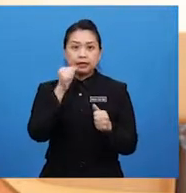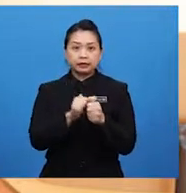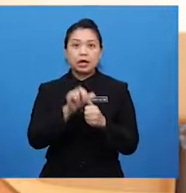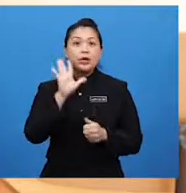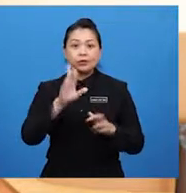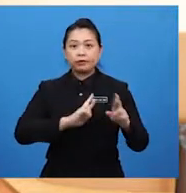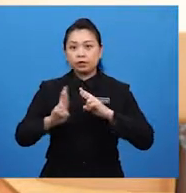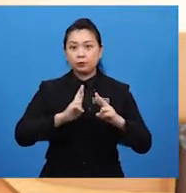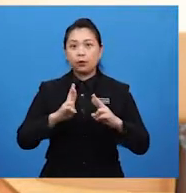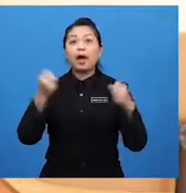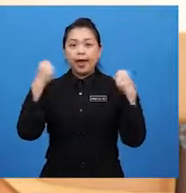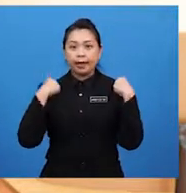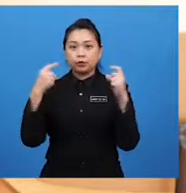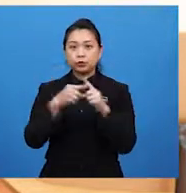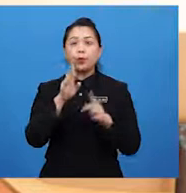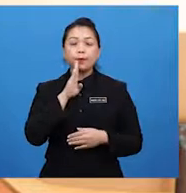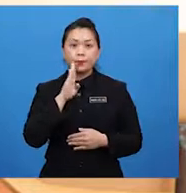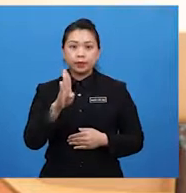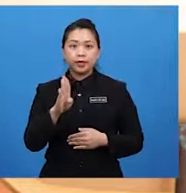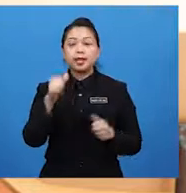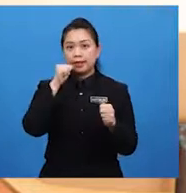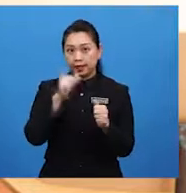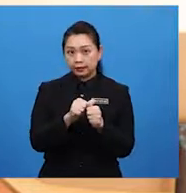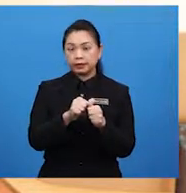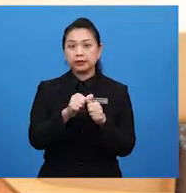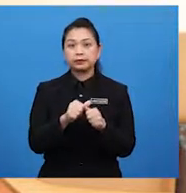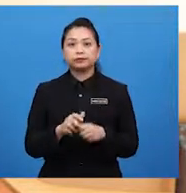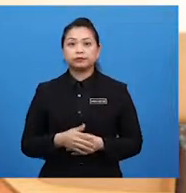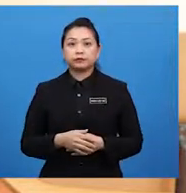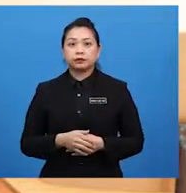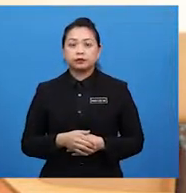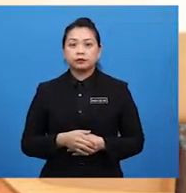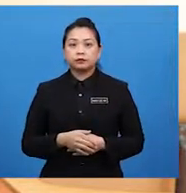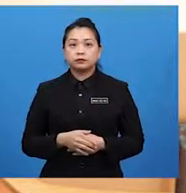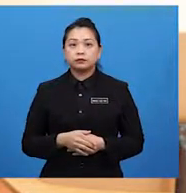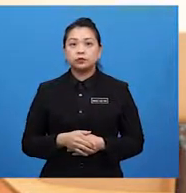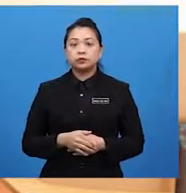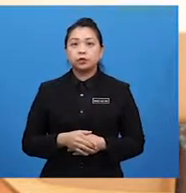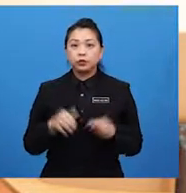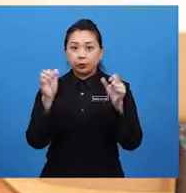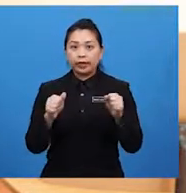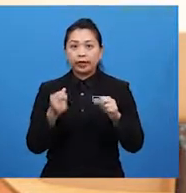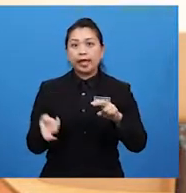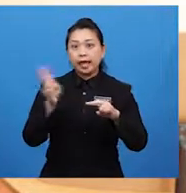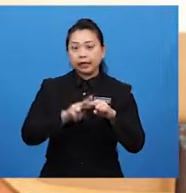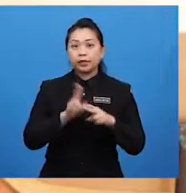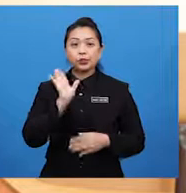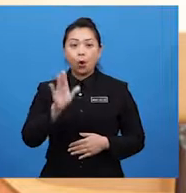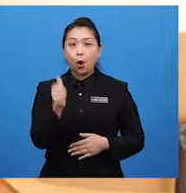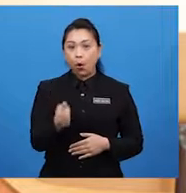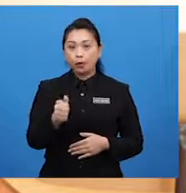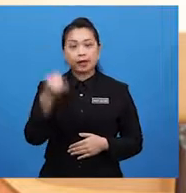response has to be a letter too. Even though you can add in your own ideas in